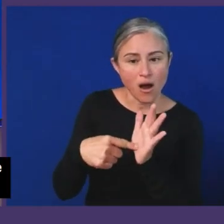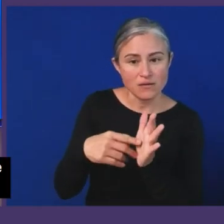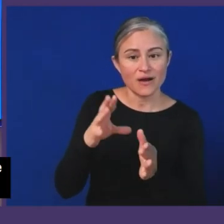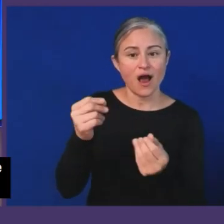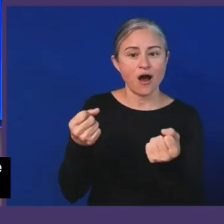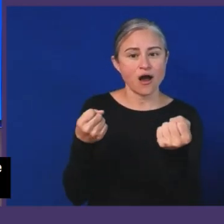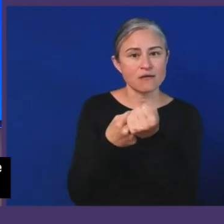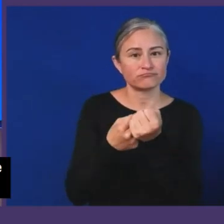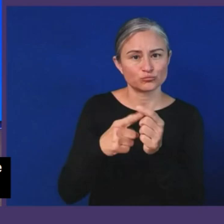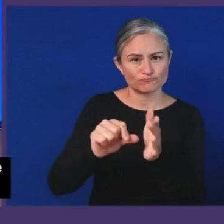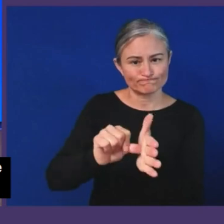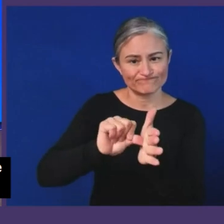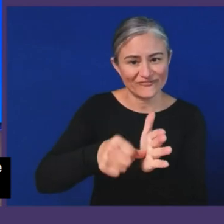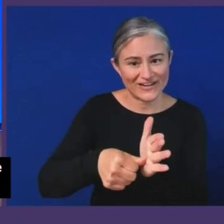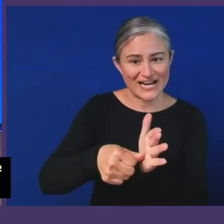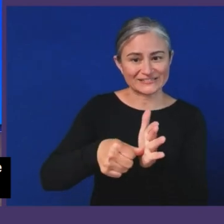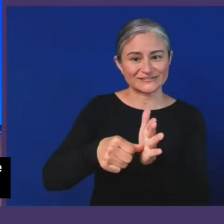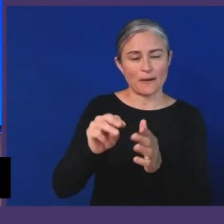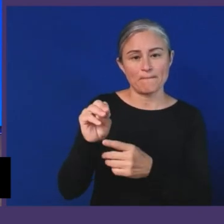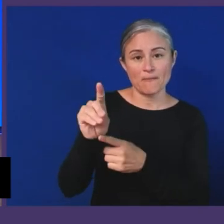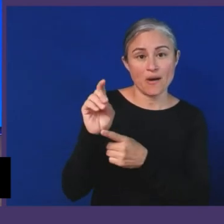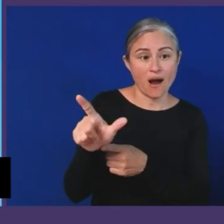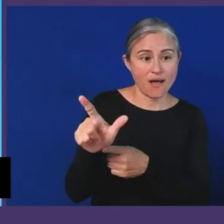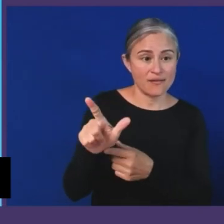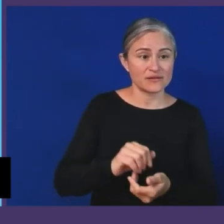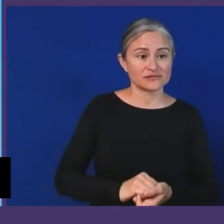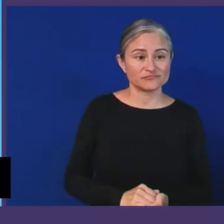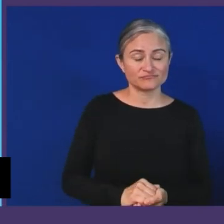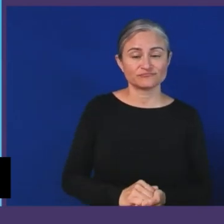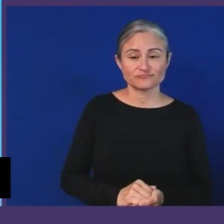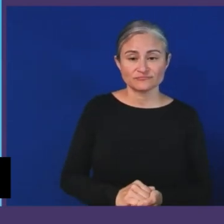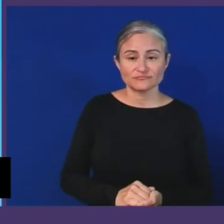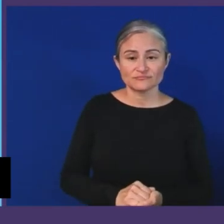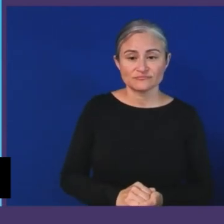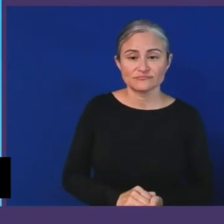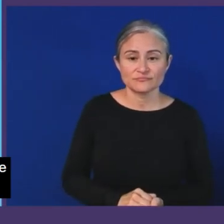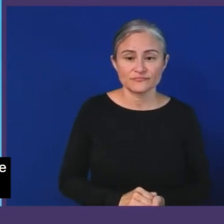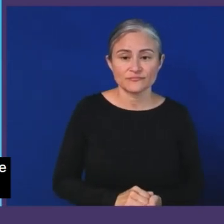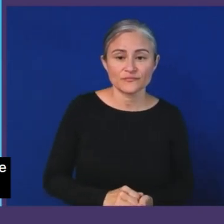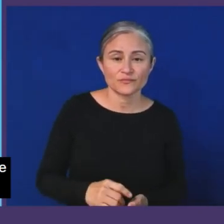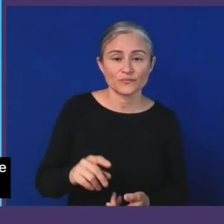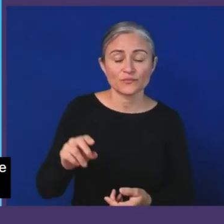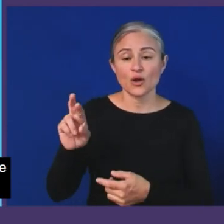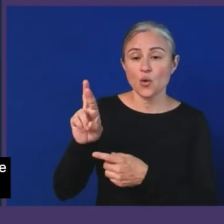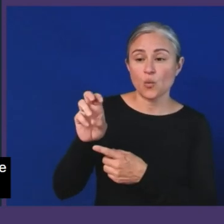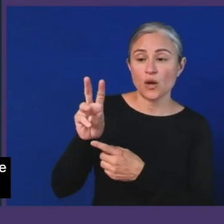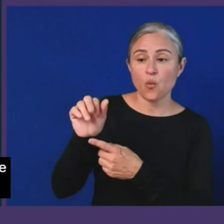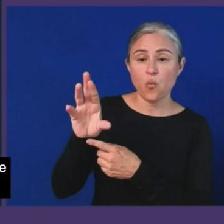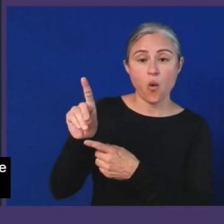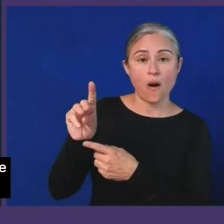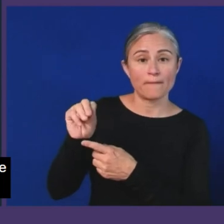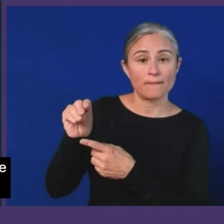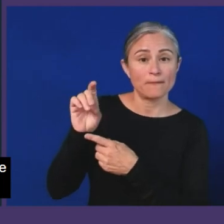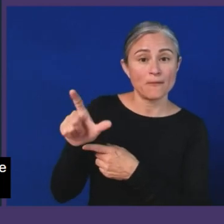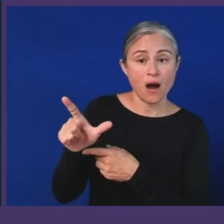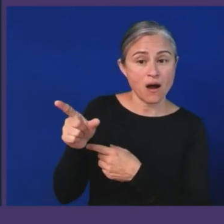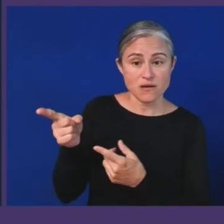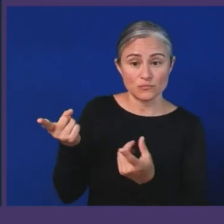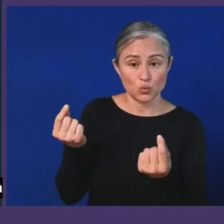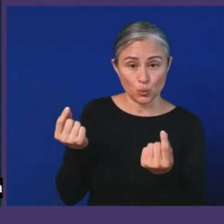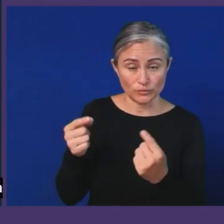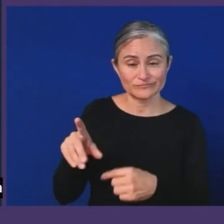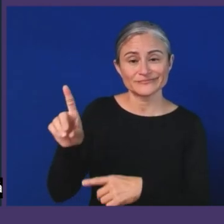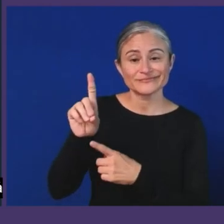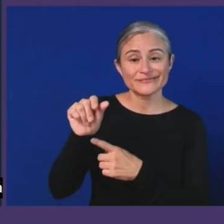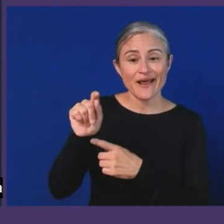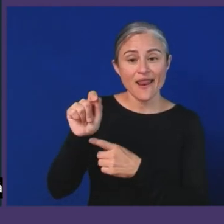SFT models. So in the reward modeling step, what we're going to do is we're now going to shift our data collection to be of the form of comparisons. So